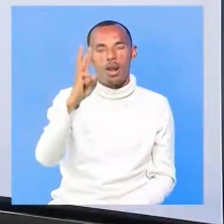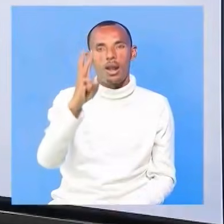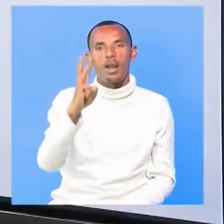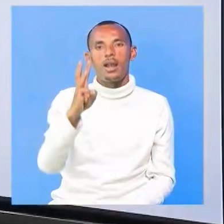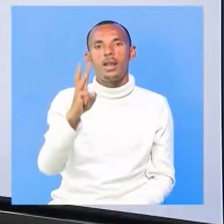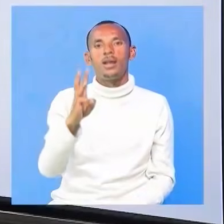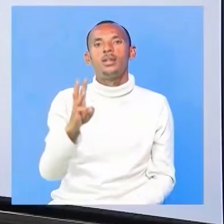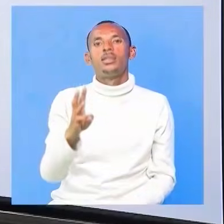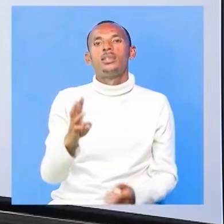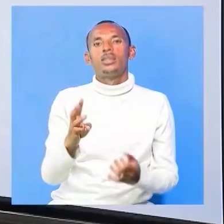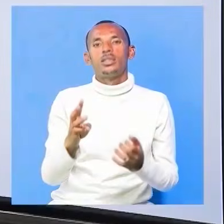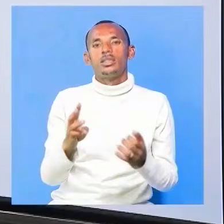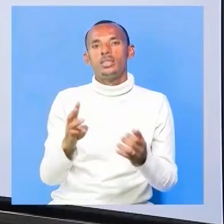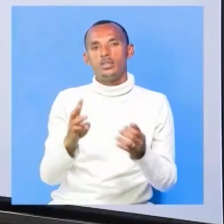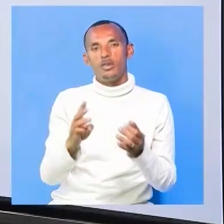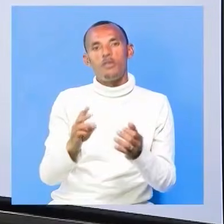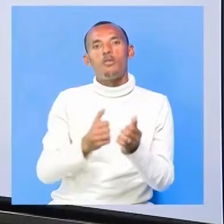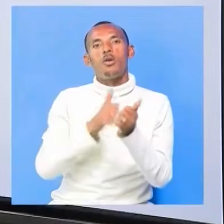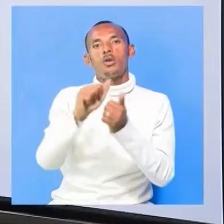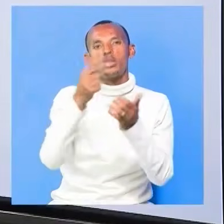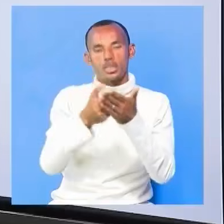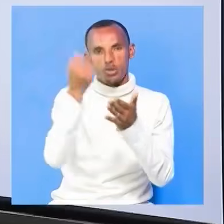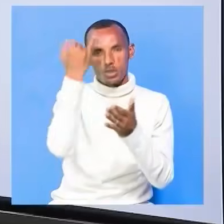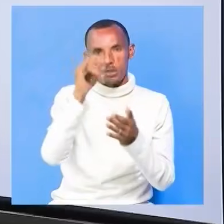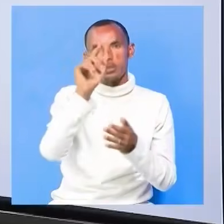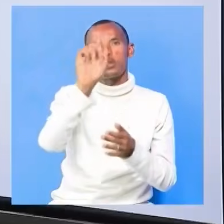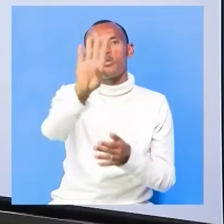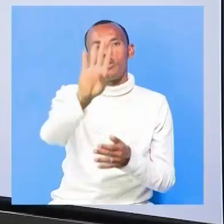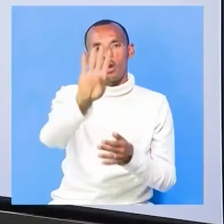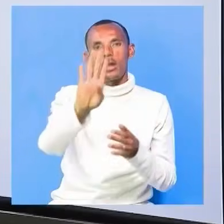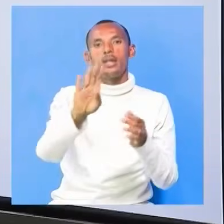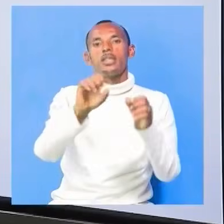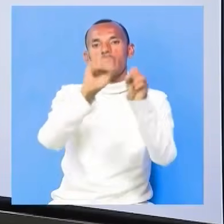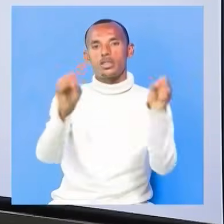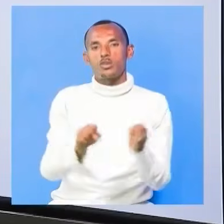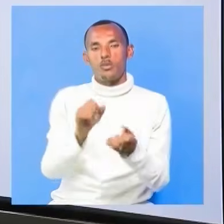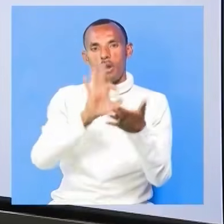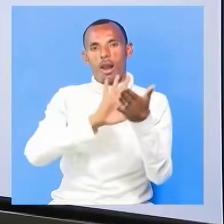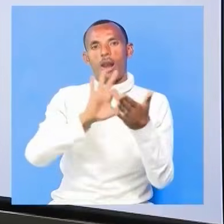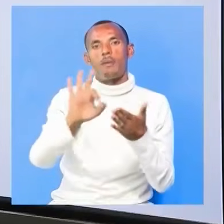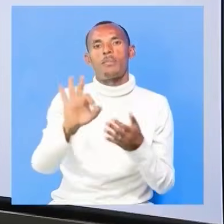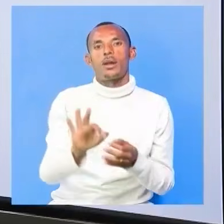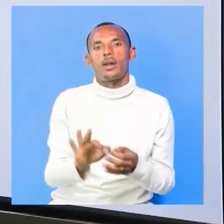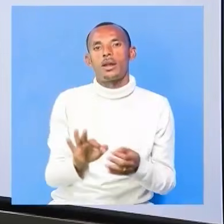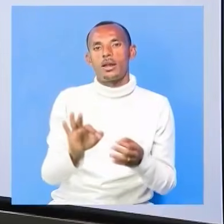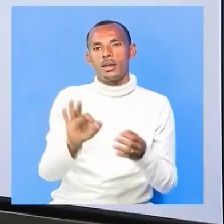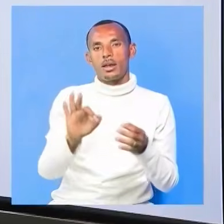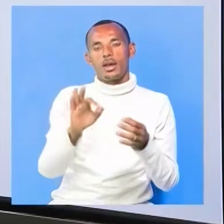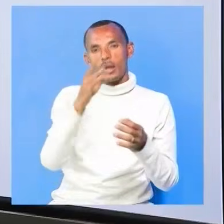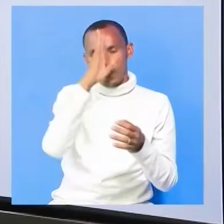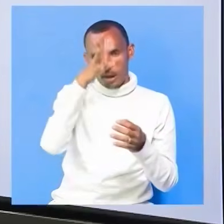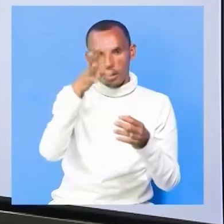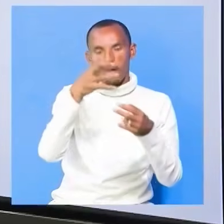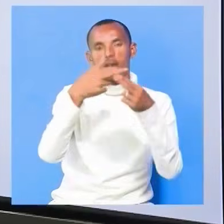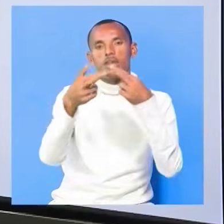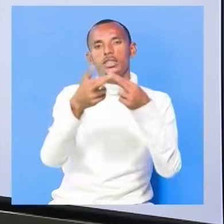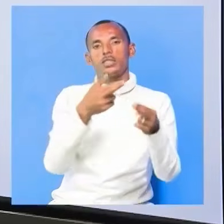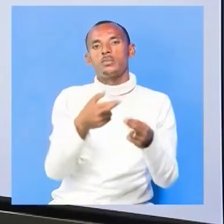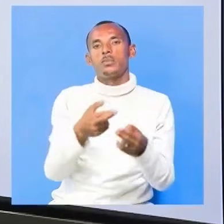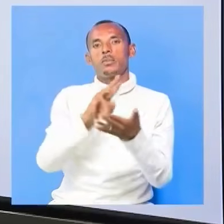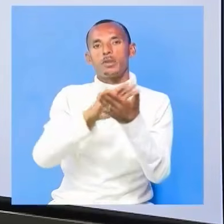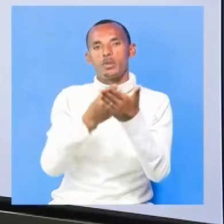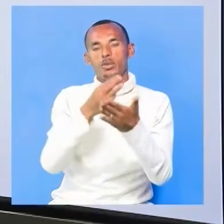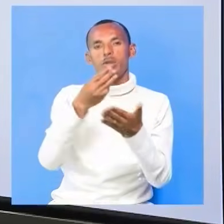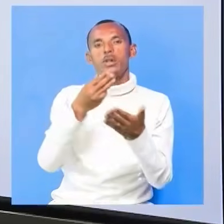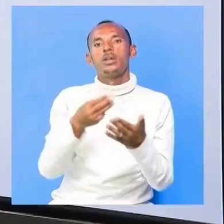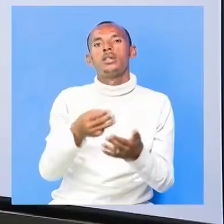will bring this concept into these 4 sets of number and create a relationship between these